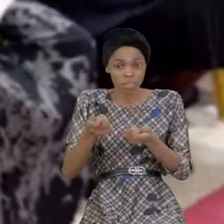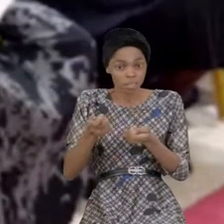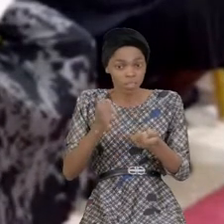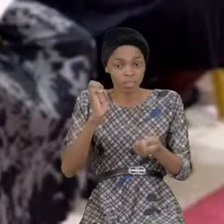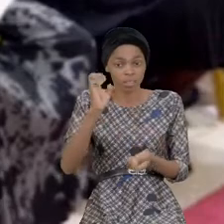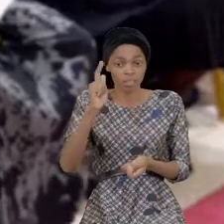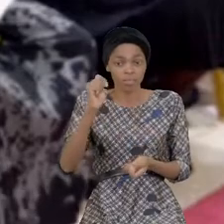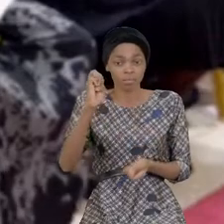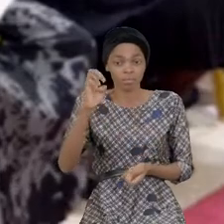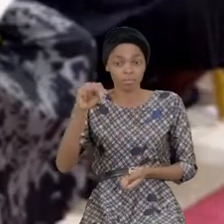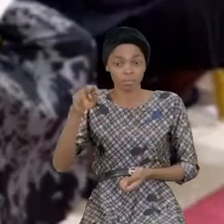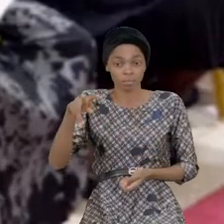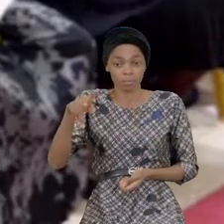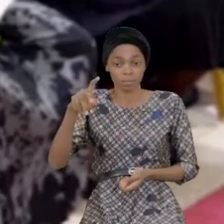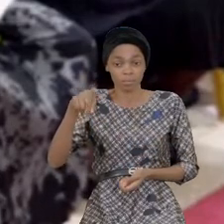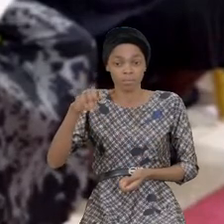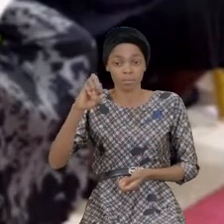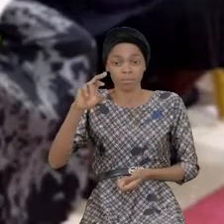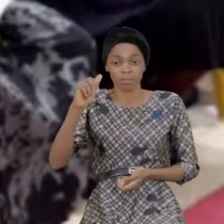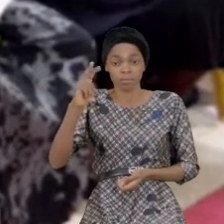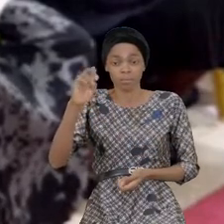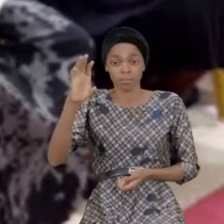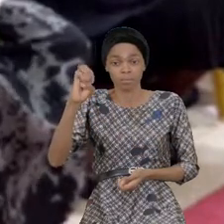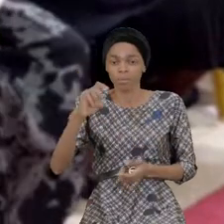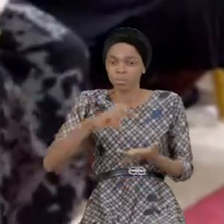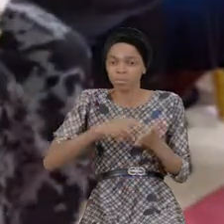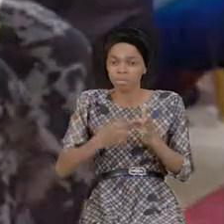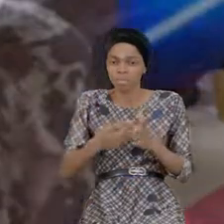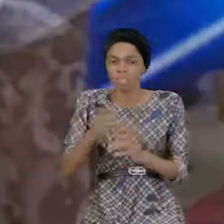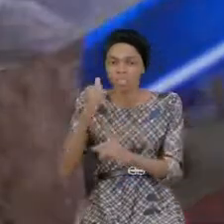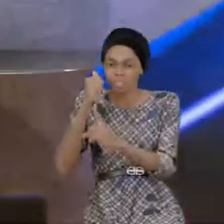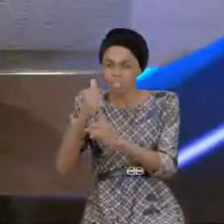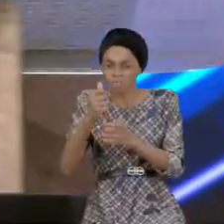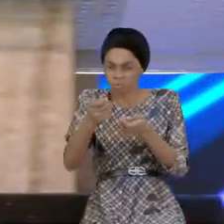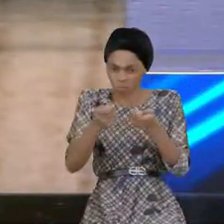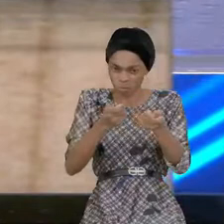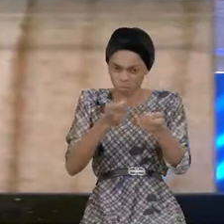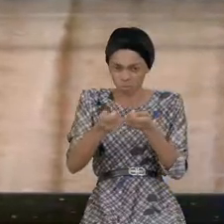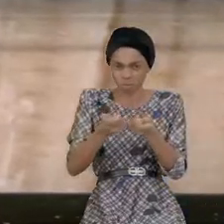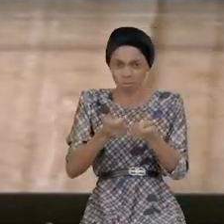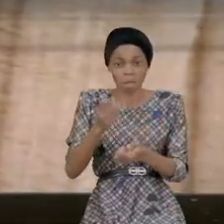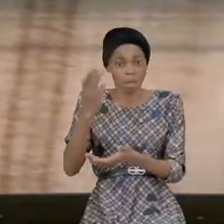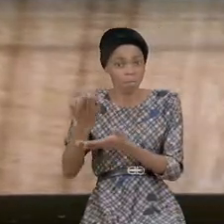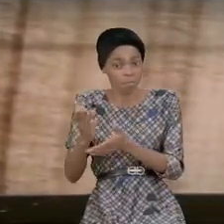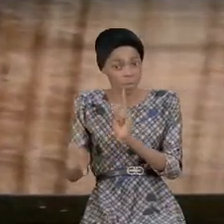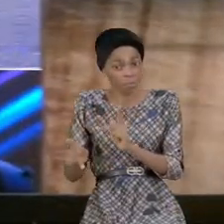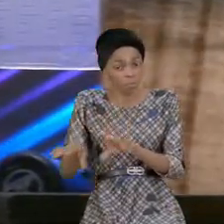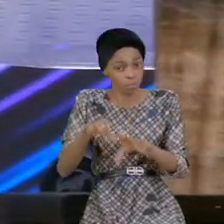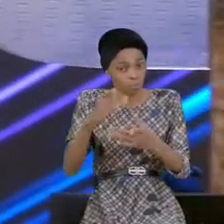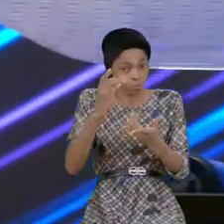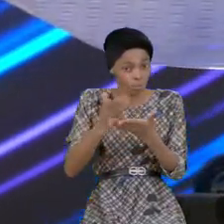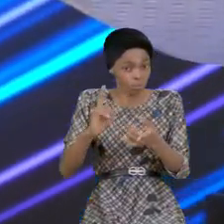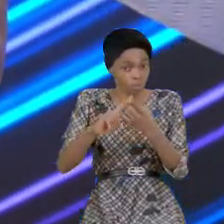The people say something, they do something, and you can remain on your path, and you can be